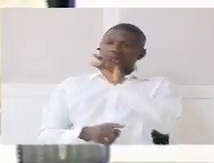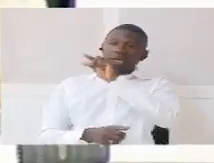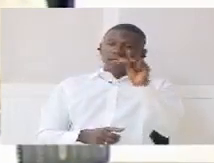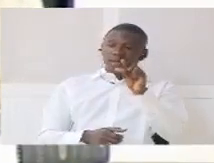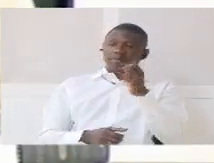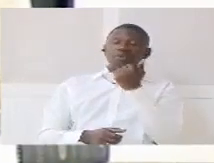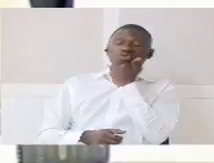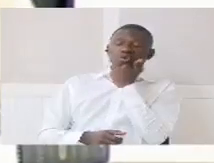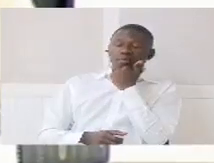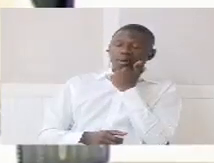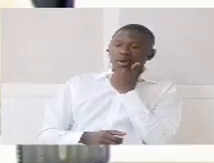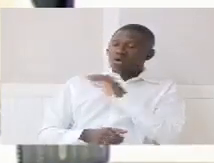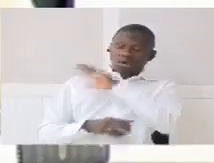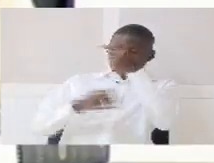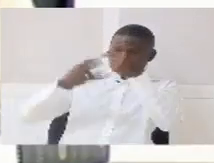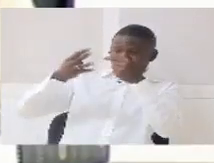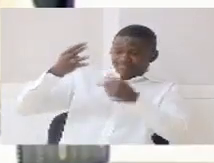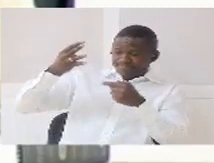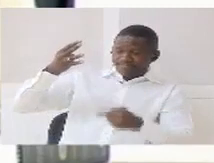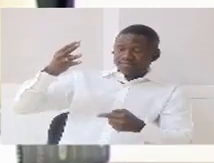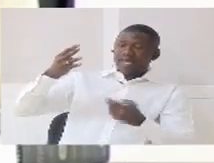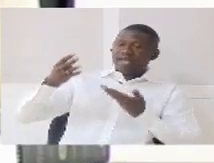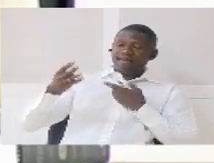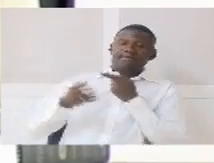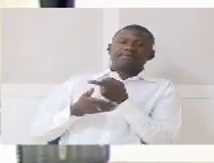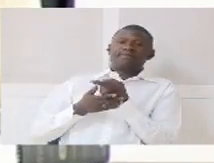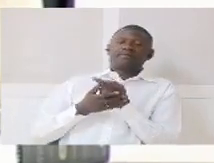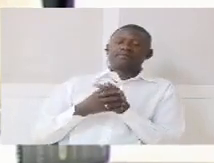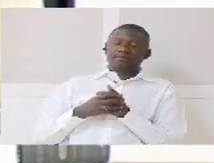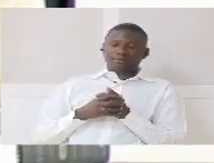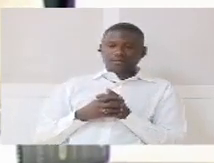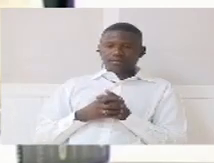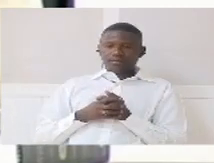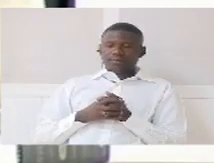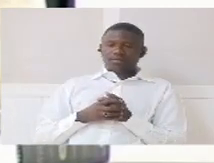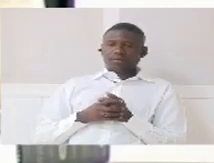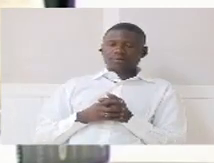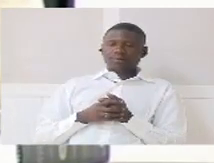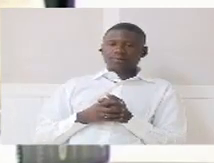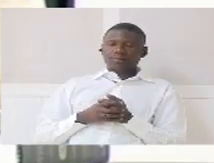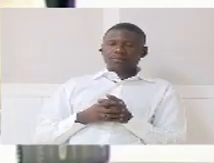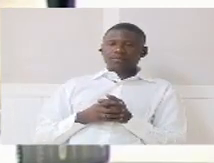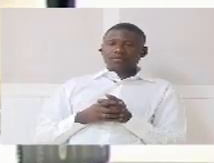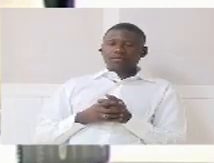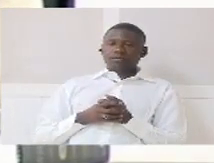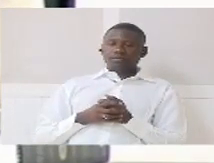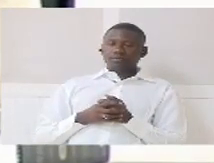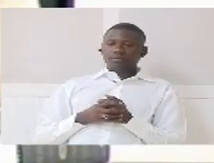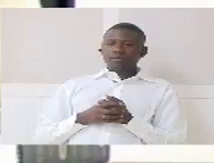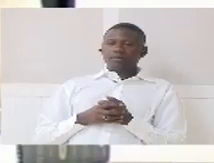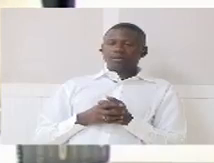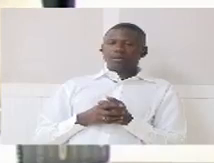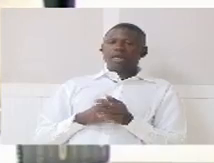every prisoner has a serial number. Indicating the number of prisoners and their serial numbers, because serial each number, one of them has a serial number.